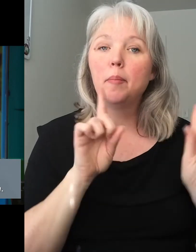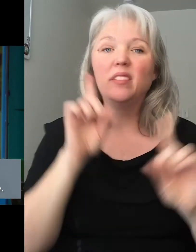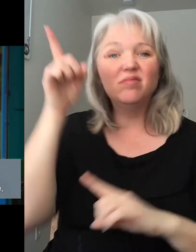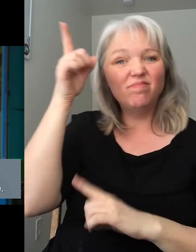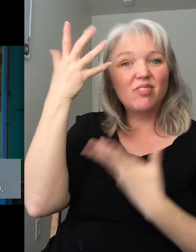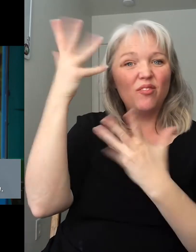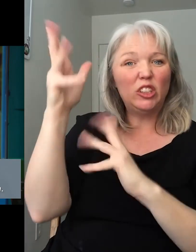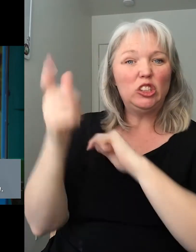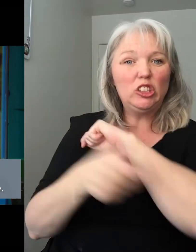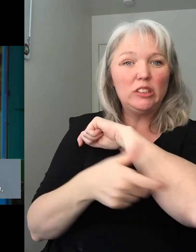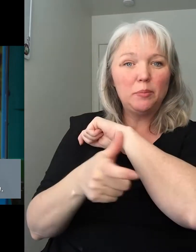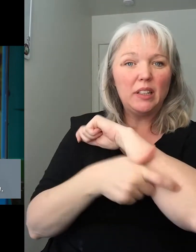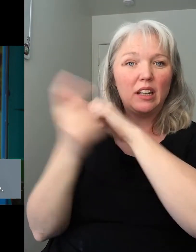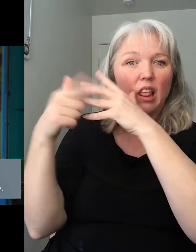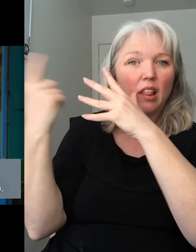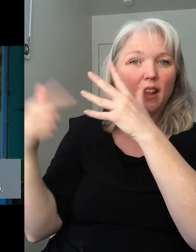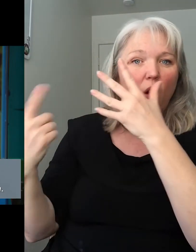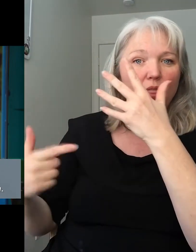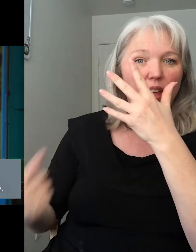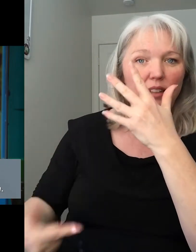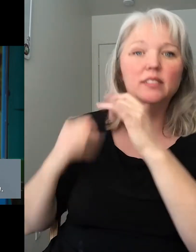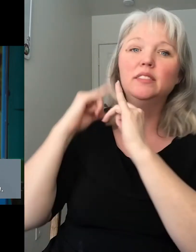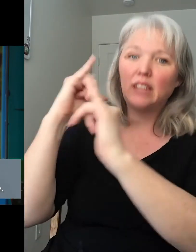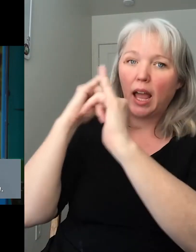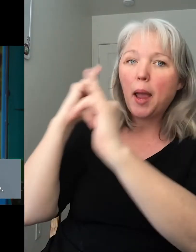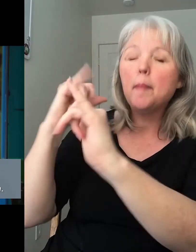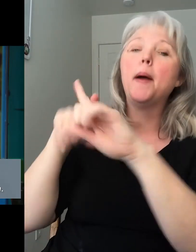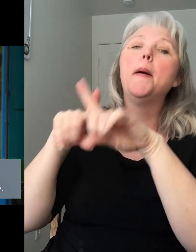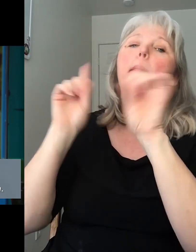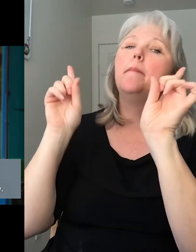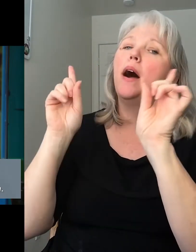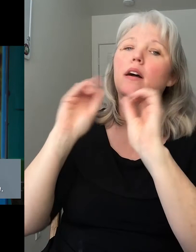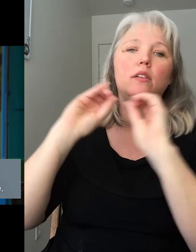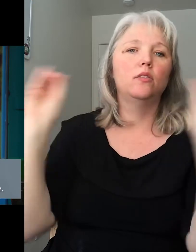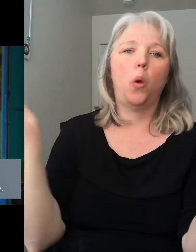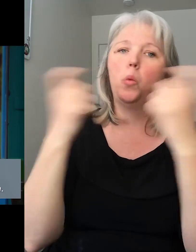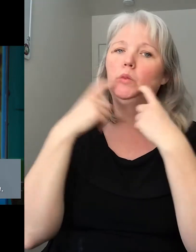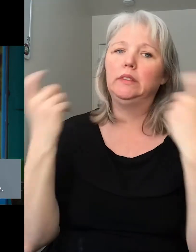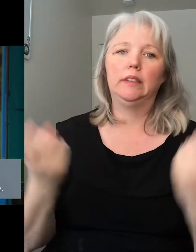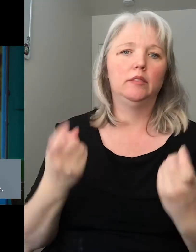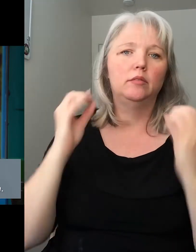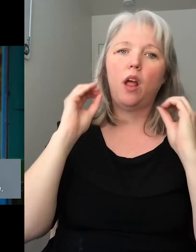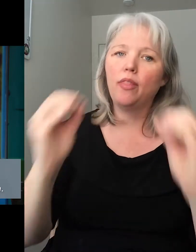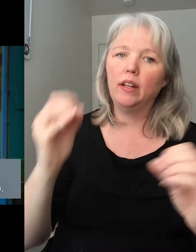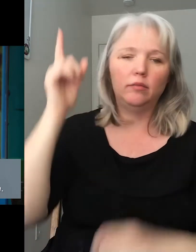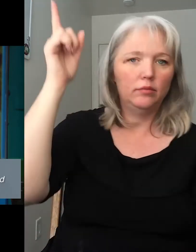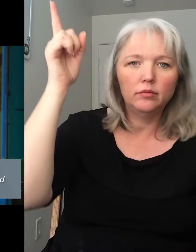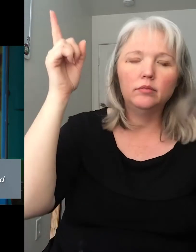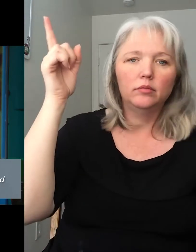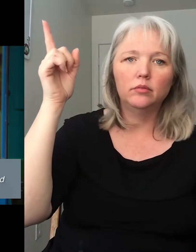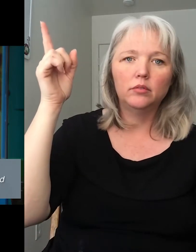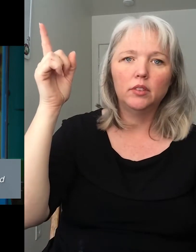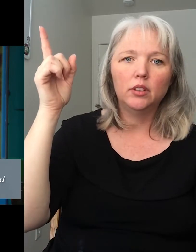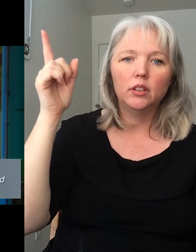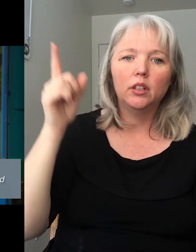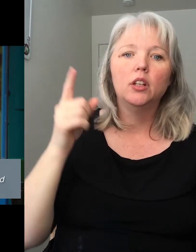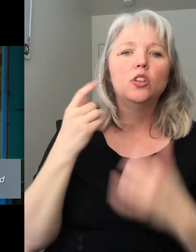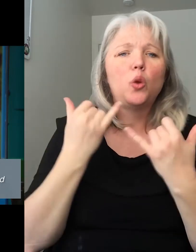but one who has been tempted in all things as we are, yet without sin.